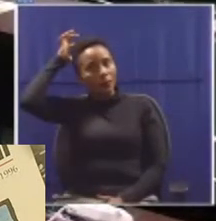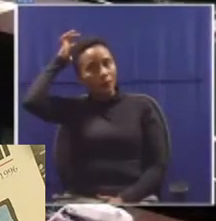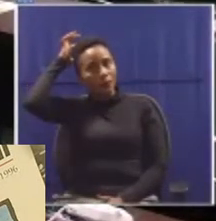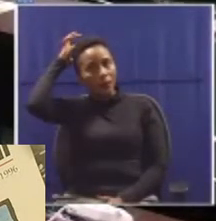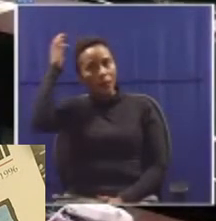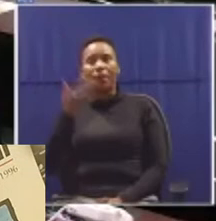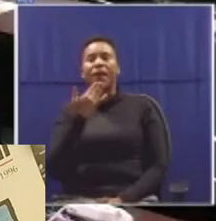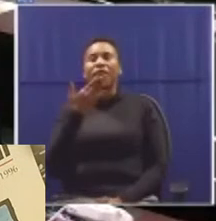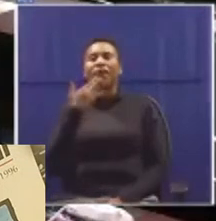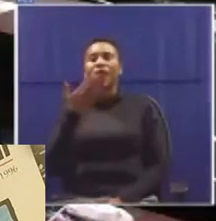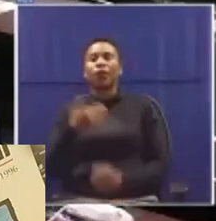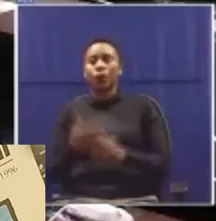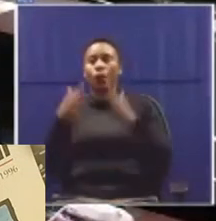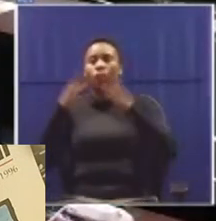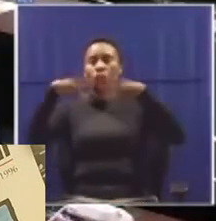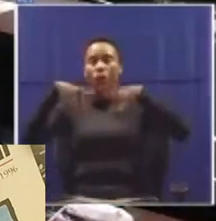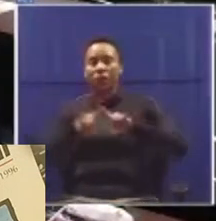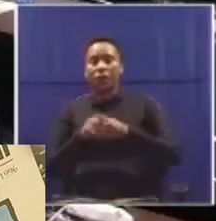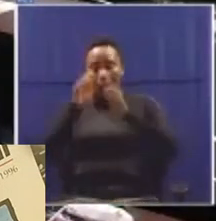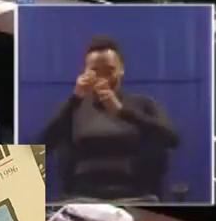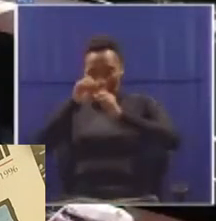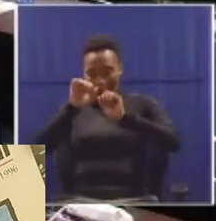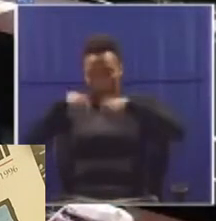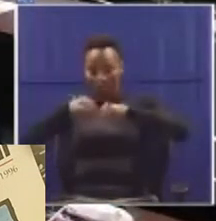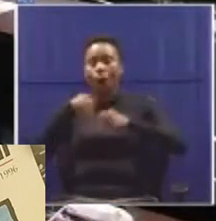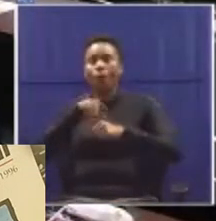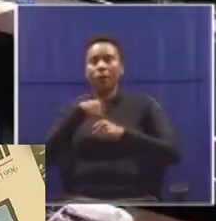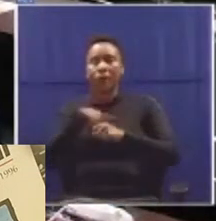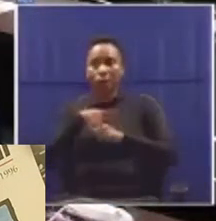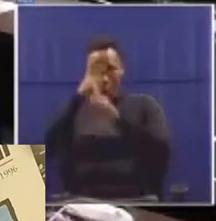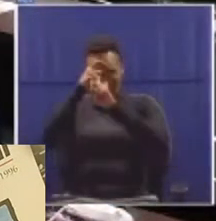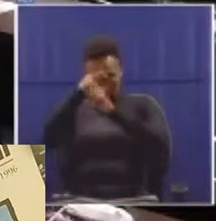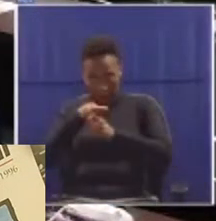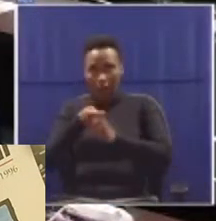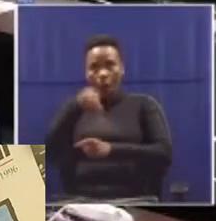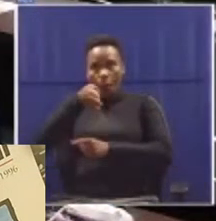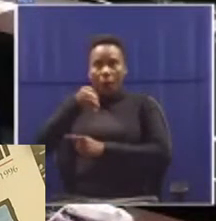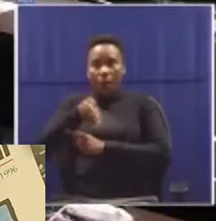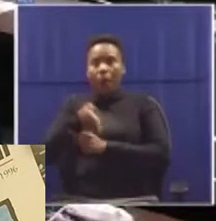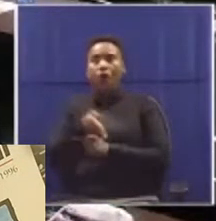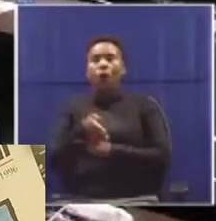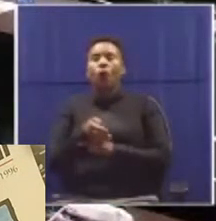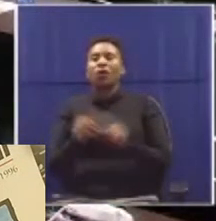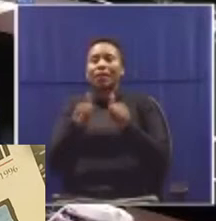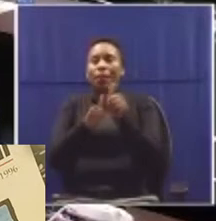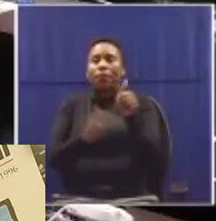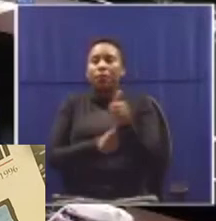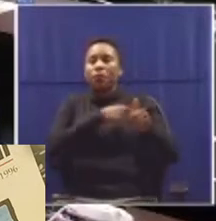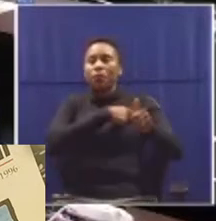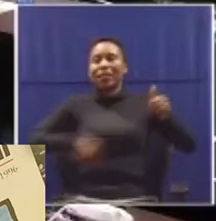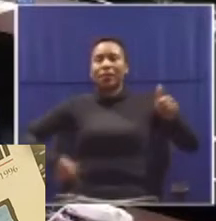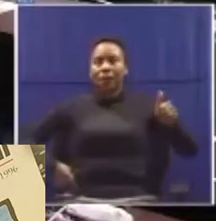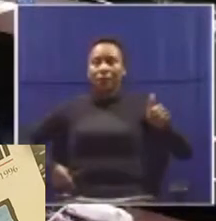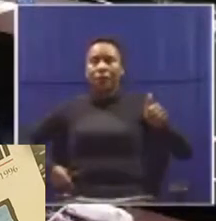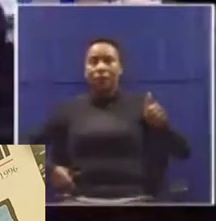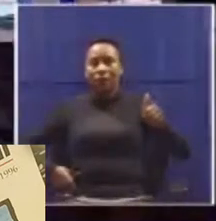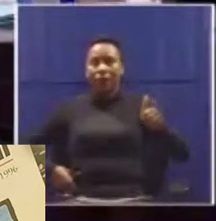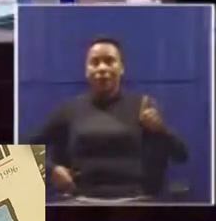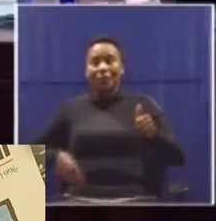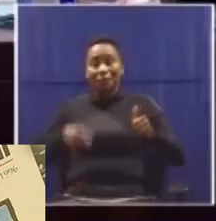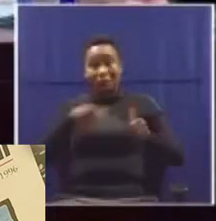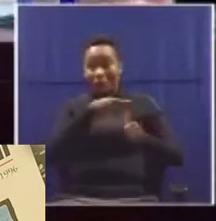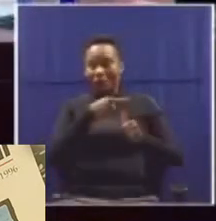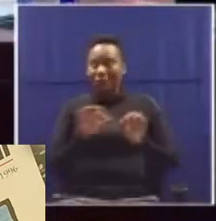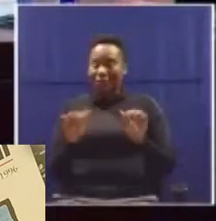thank you house chairperson allow me to acknowledge the president the presence of the Deputy president seems to be well